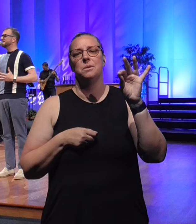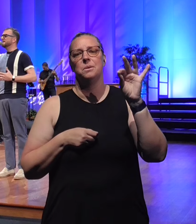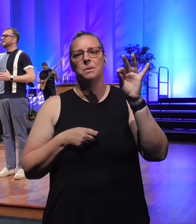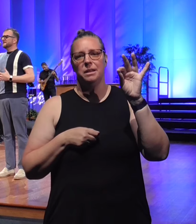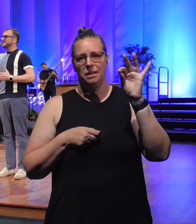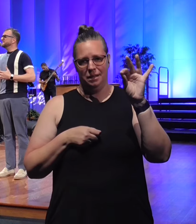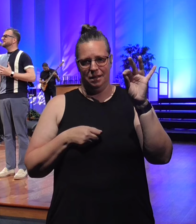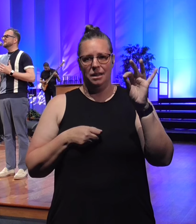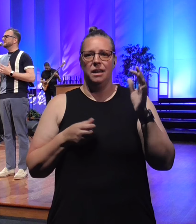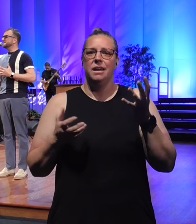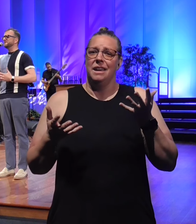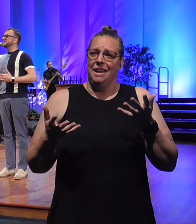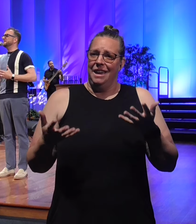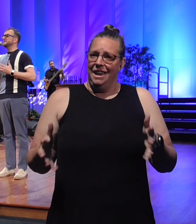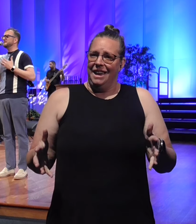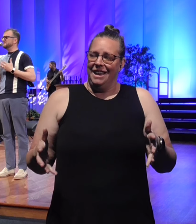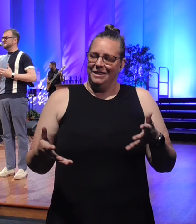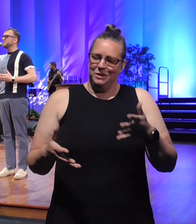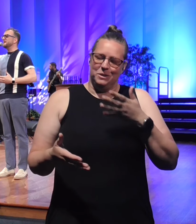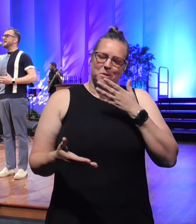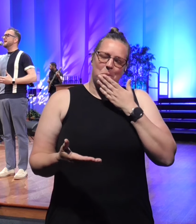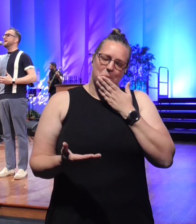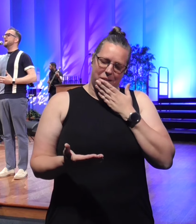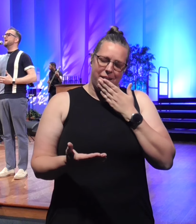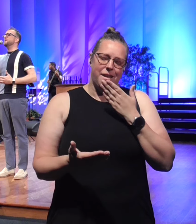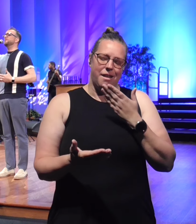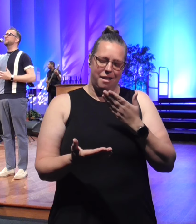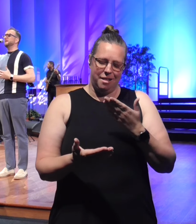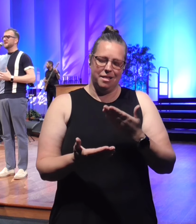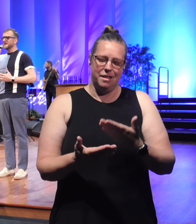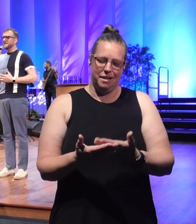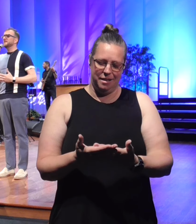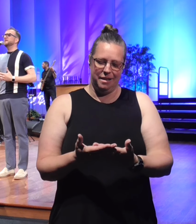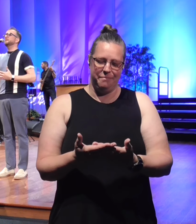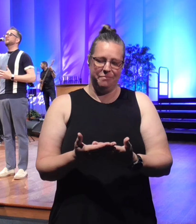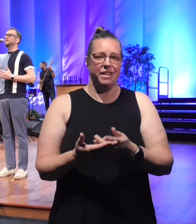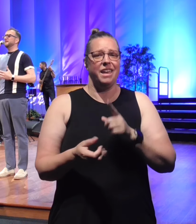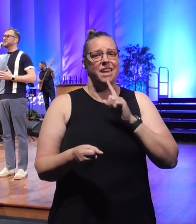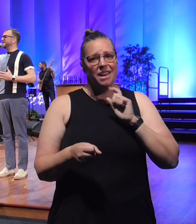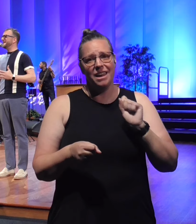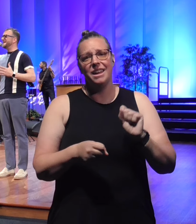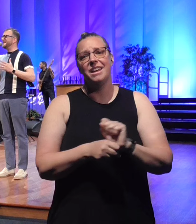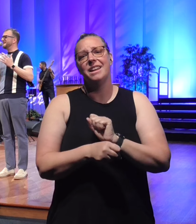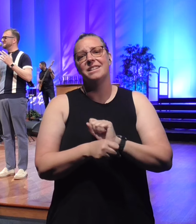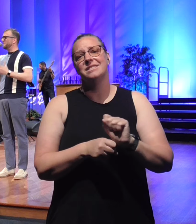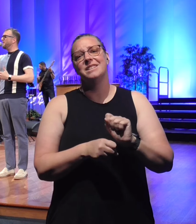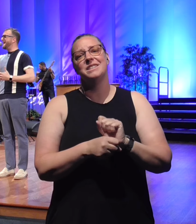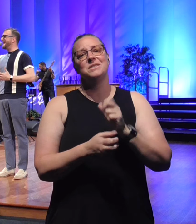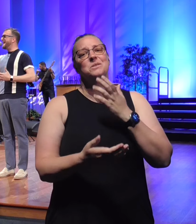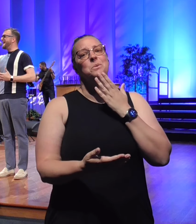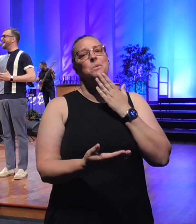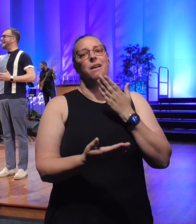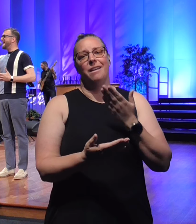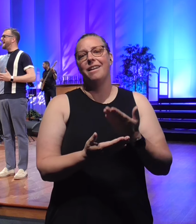soul. It is well. It is